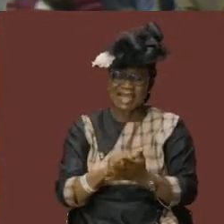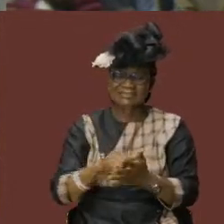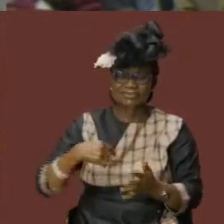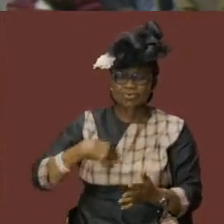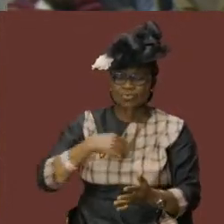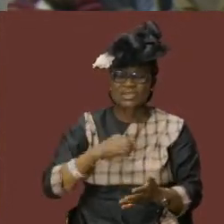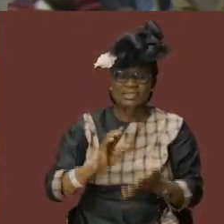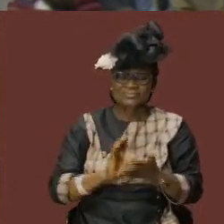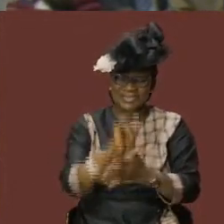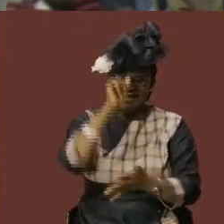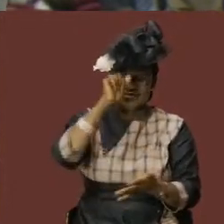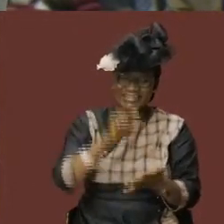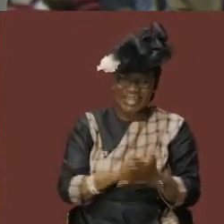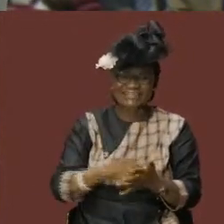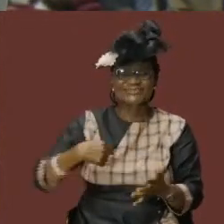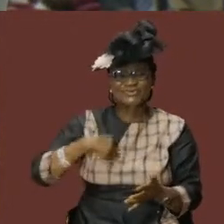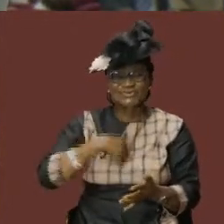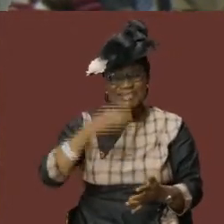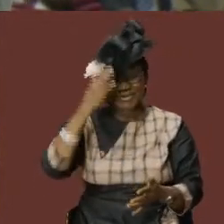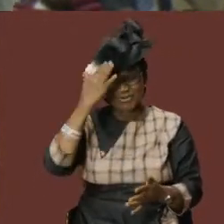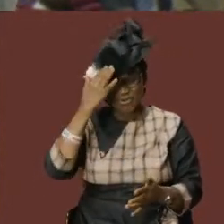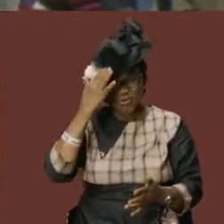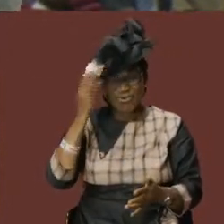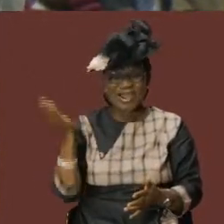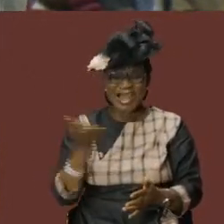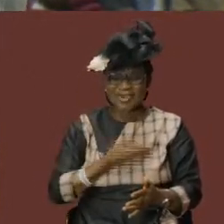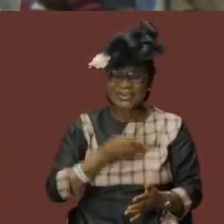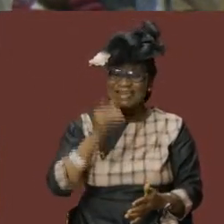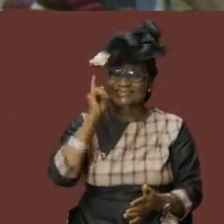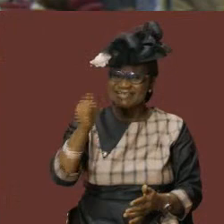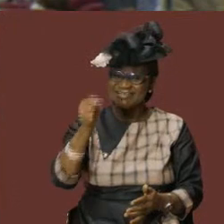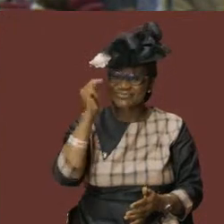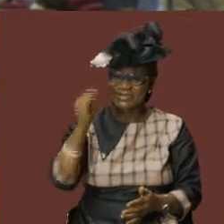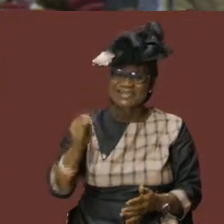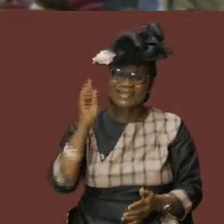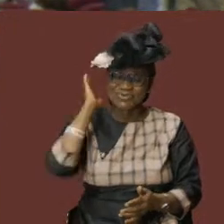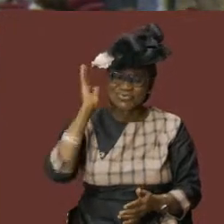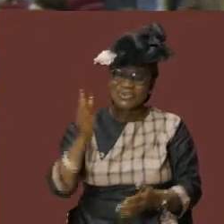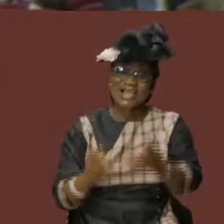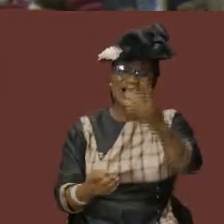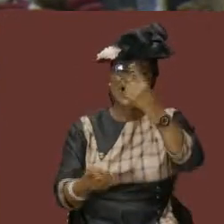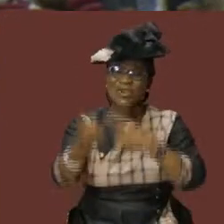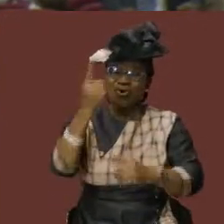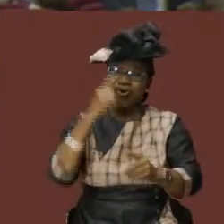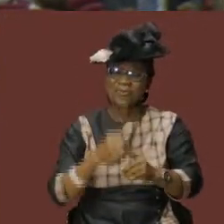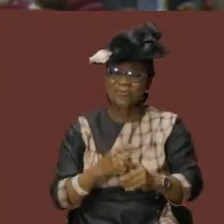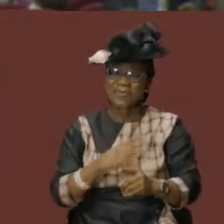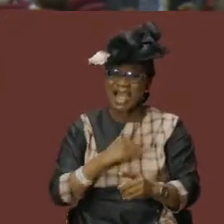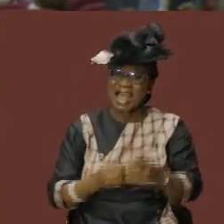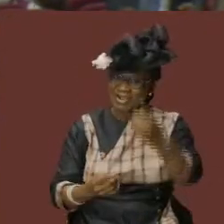that we know our testimony will come, and come even tonight,